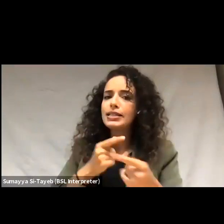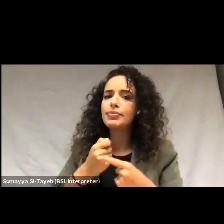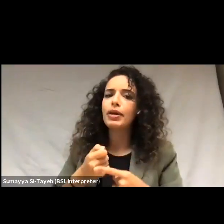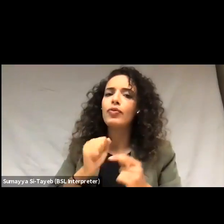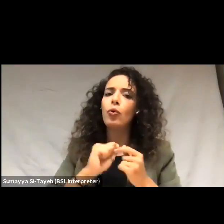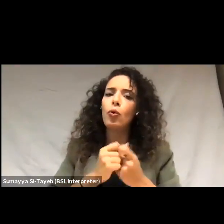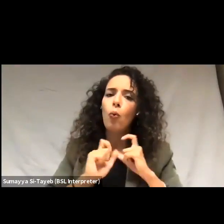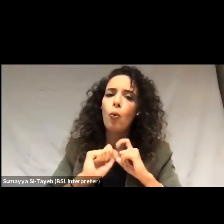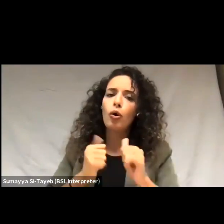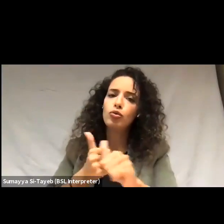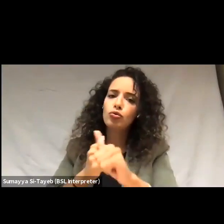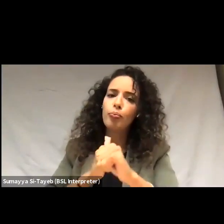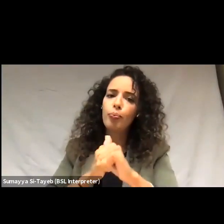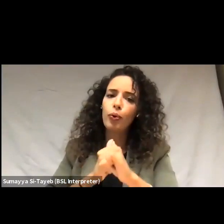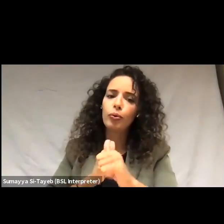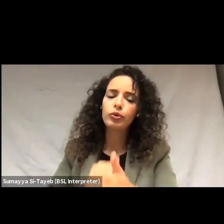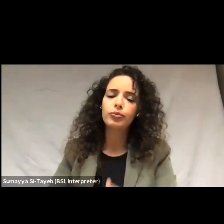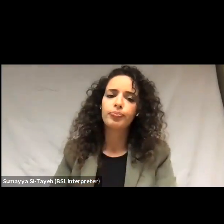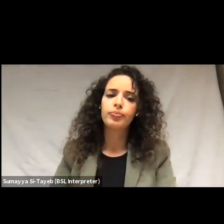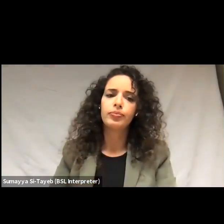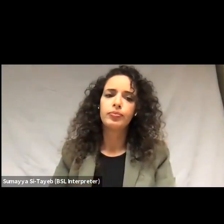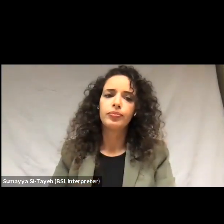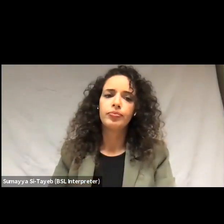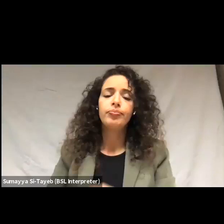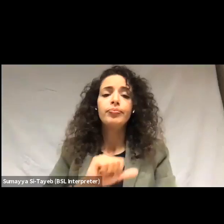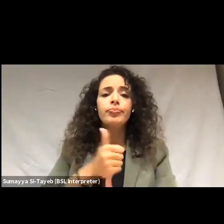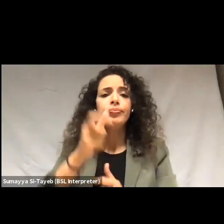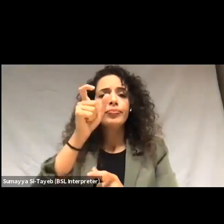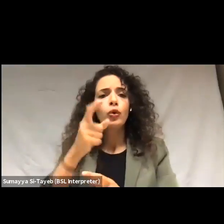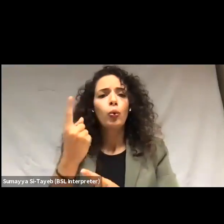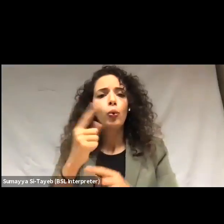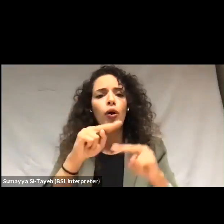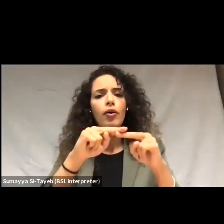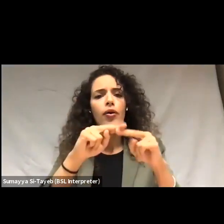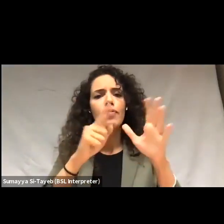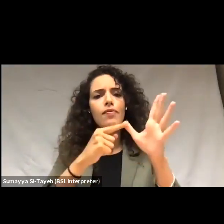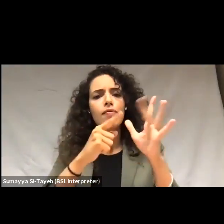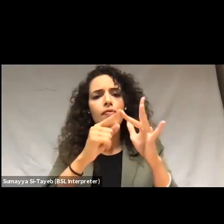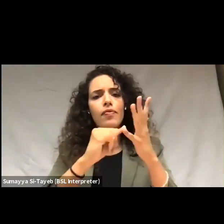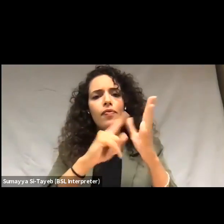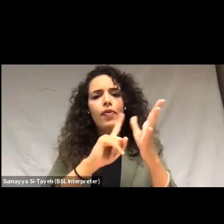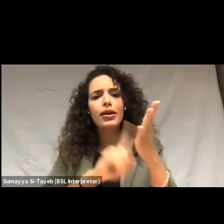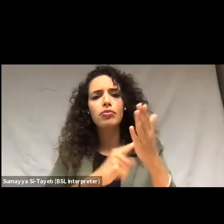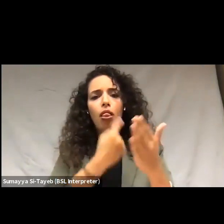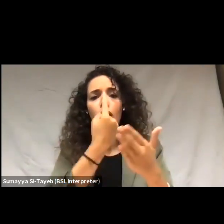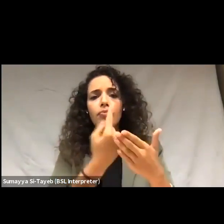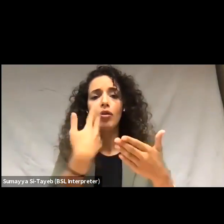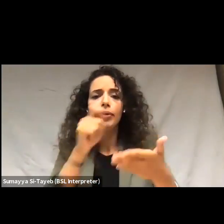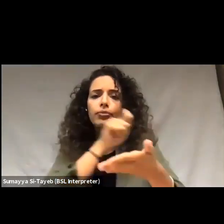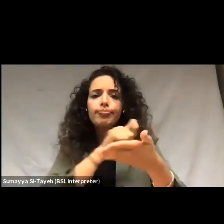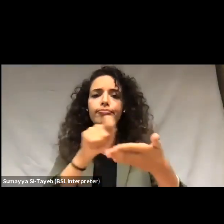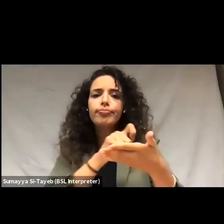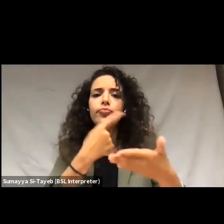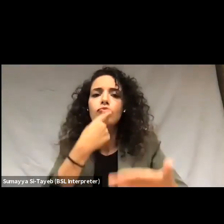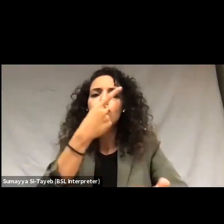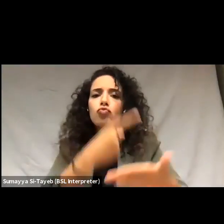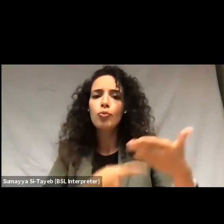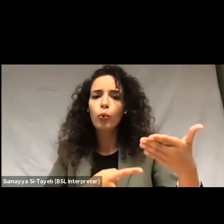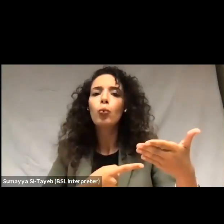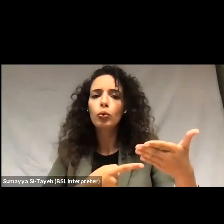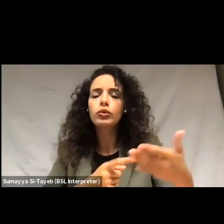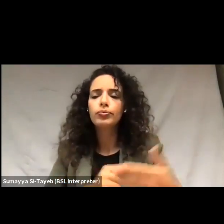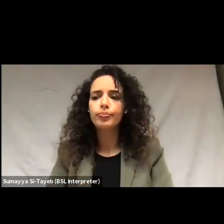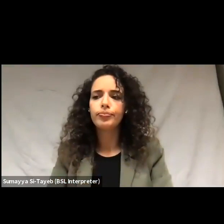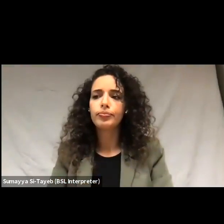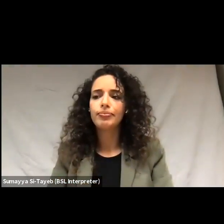support. Next, I'd just like to give the floor to Faisal Hanif, who's the author of the report that we're going to be discussing. And